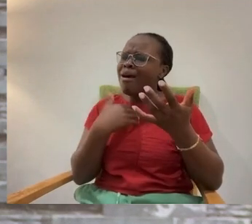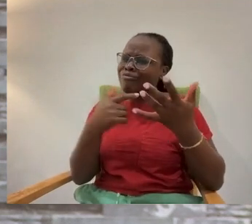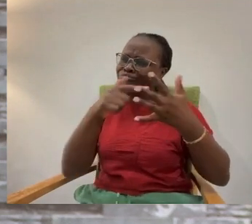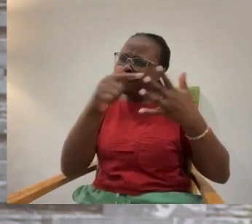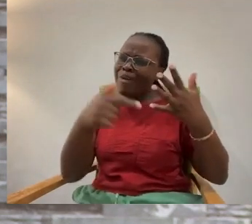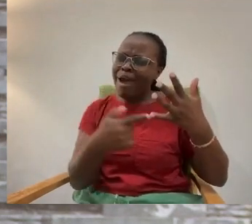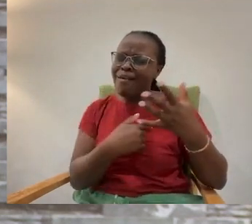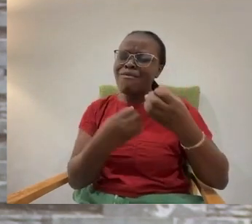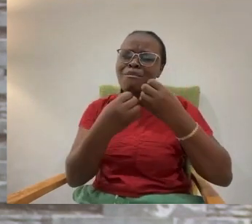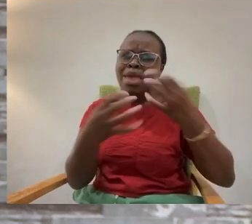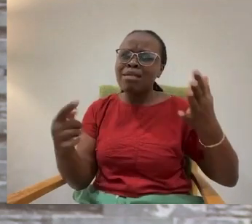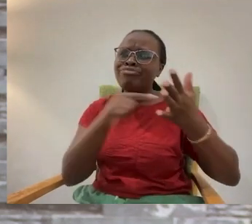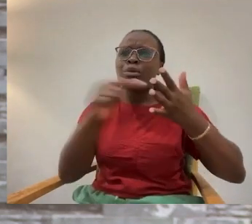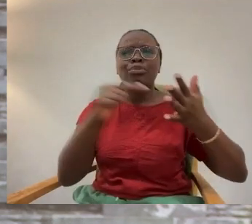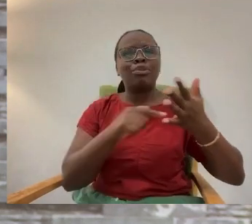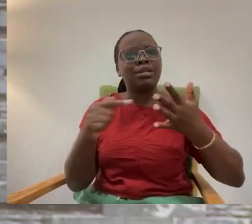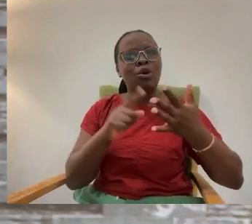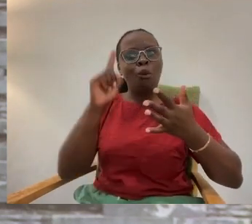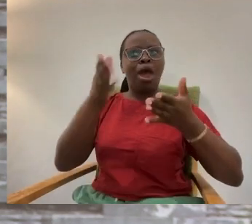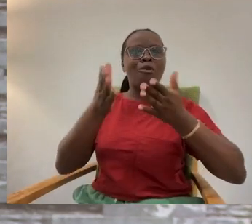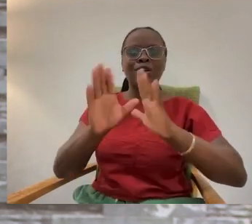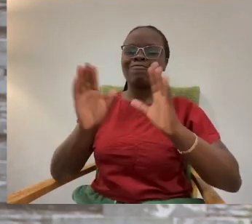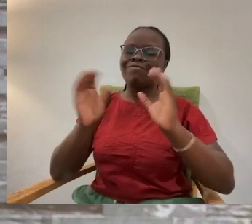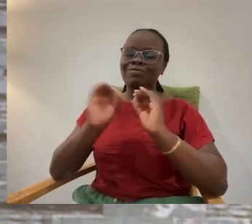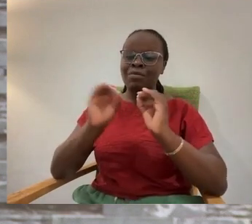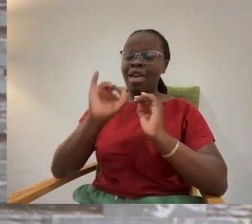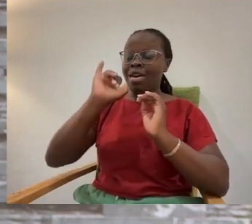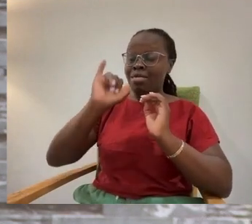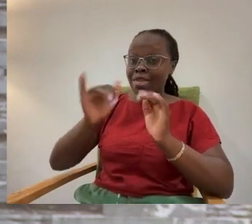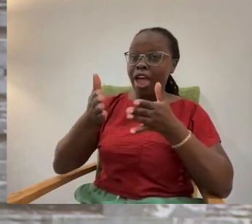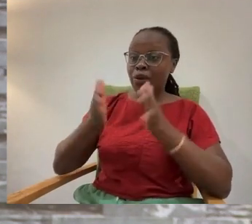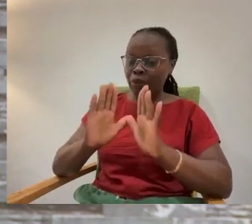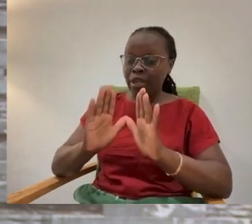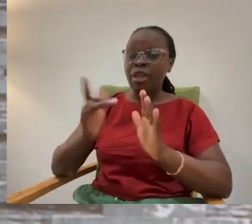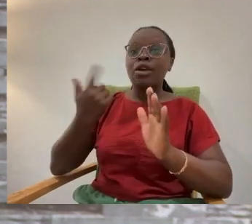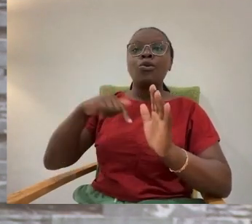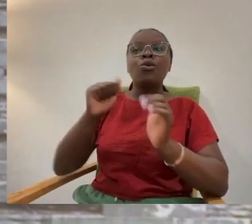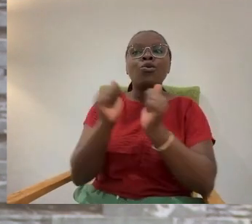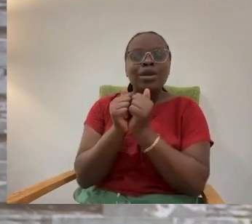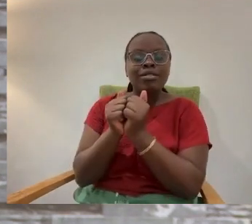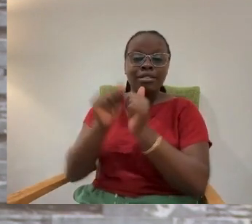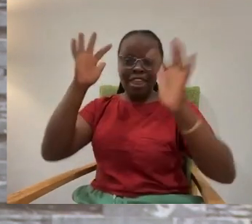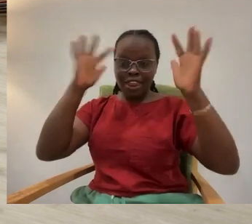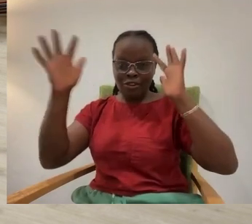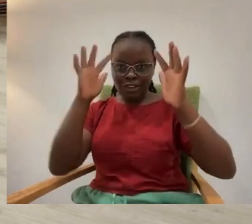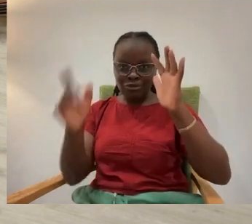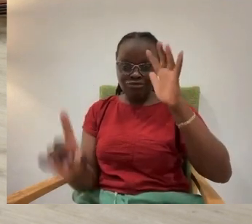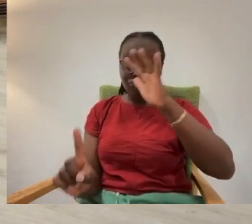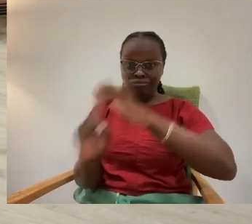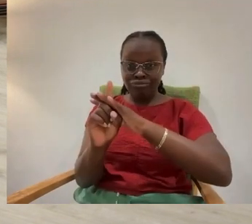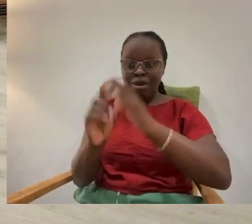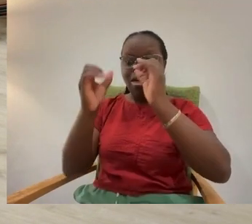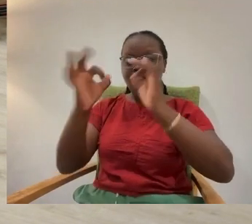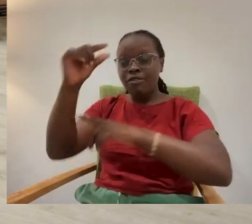marginalized communities. In that way, at least with the innovation coming up, if the government with the policy and